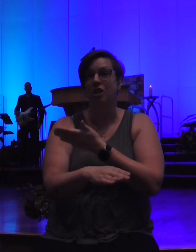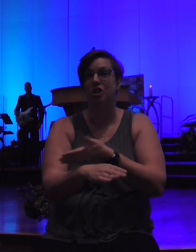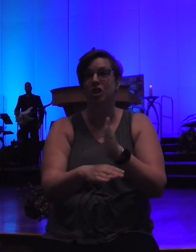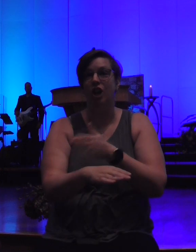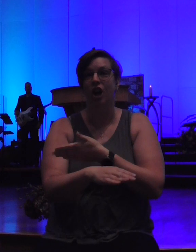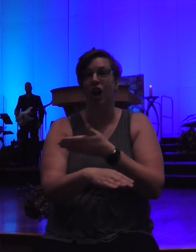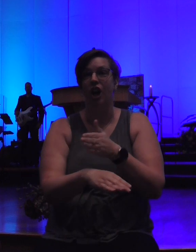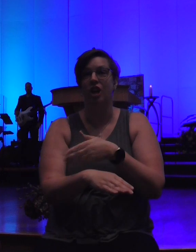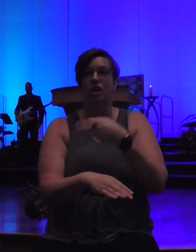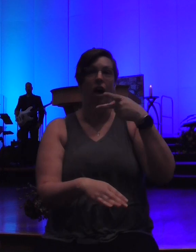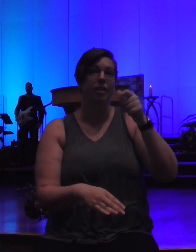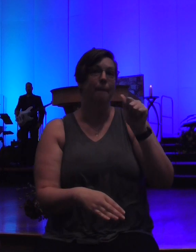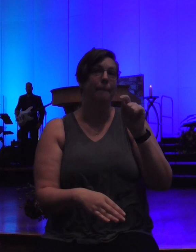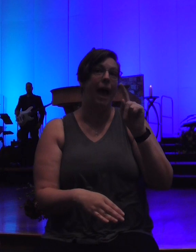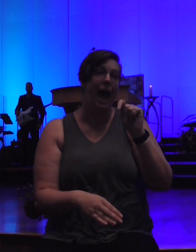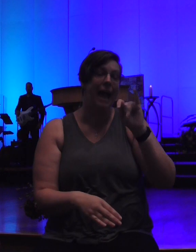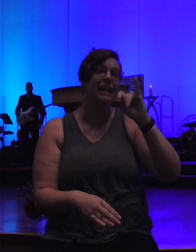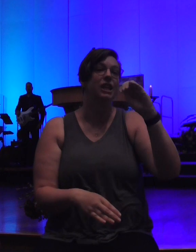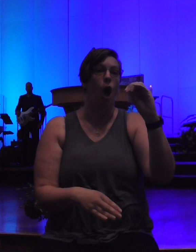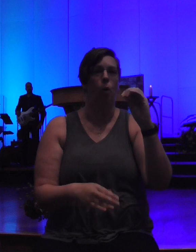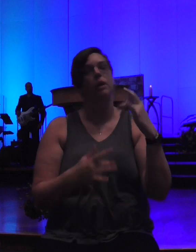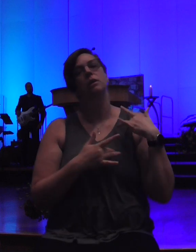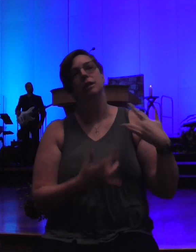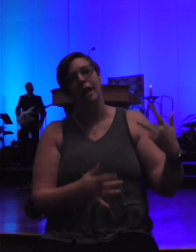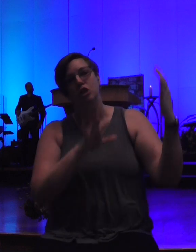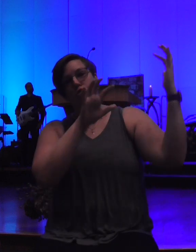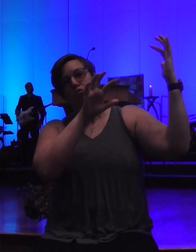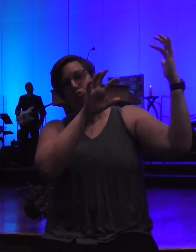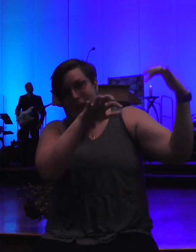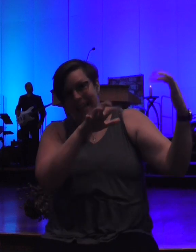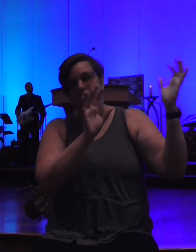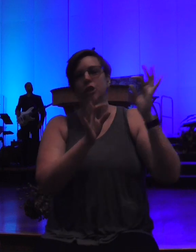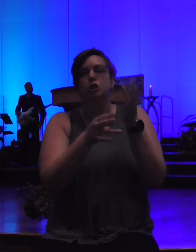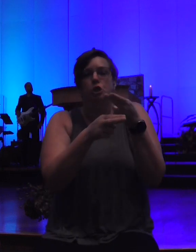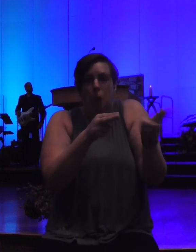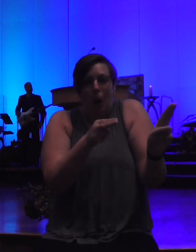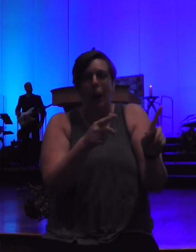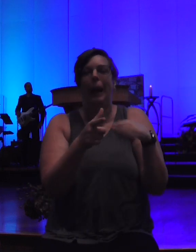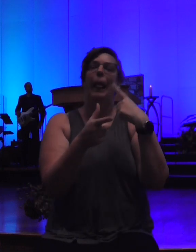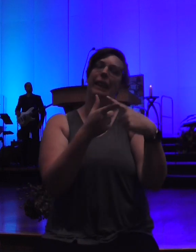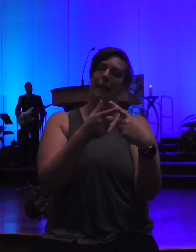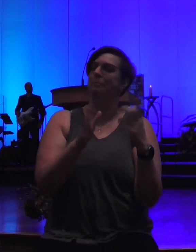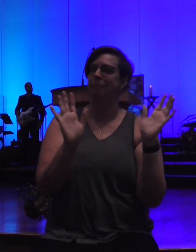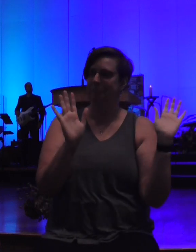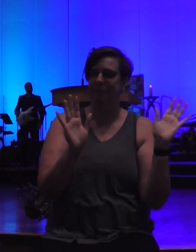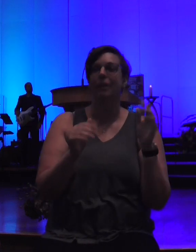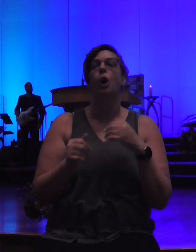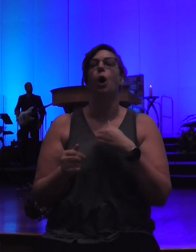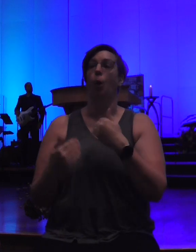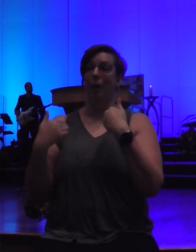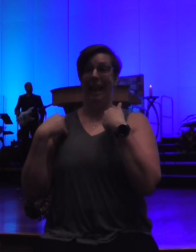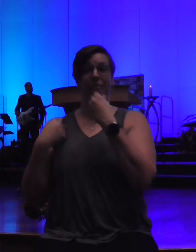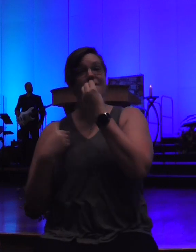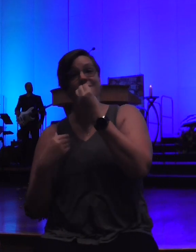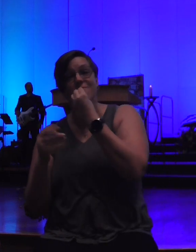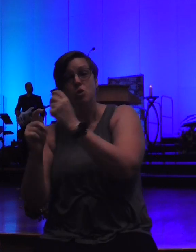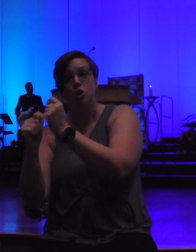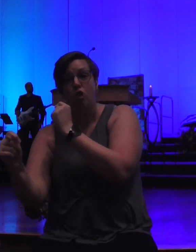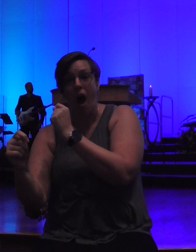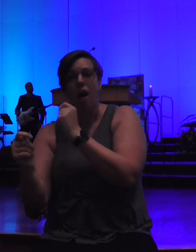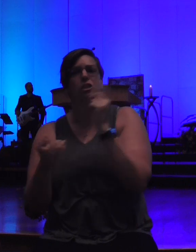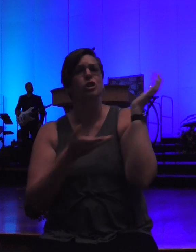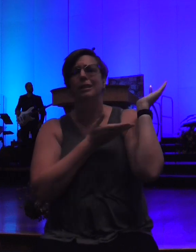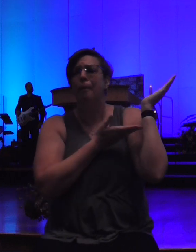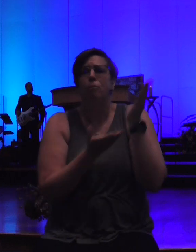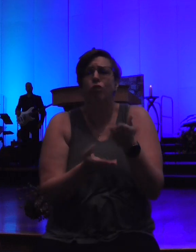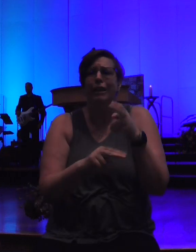is shining. Usually it rains for like 30 seconds. It goes away. We've got a food truck. Right. It'll be a lovely night. Bring your lawn chair. Have a great time. Just a